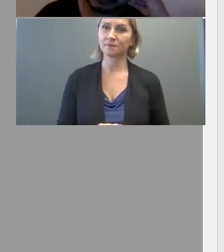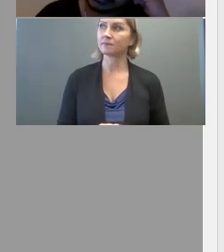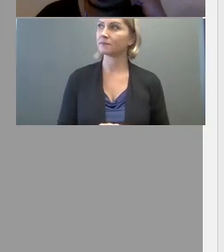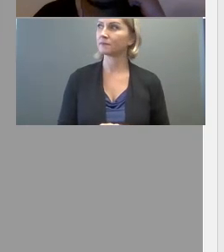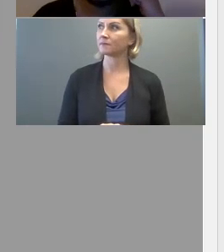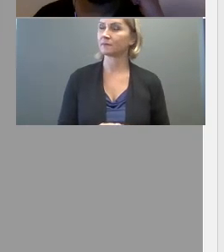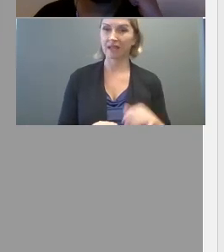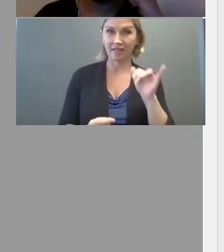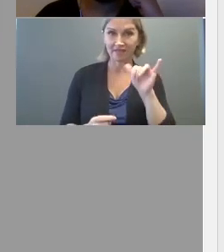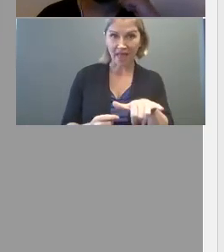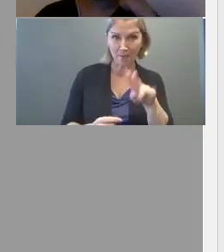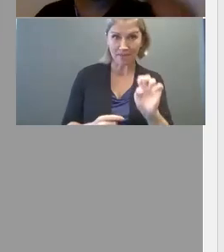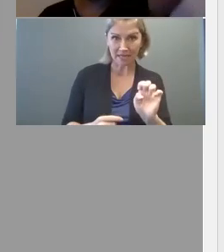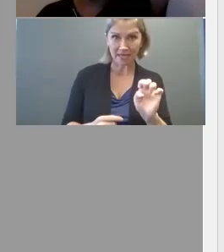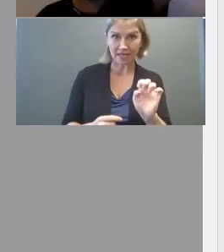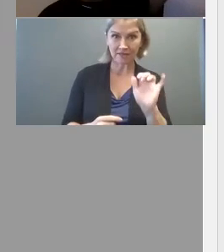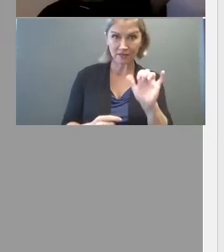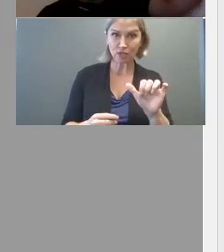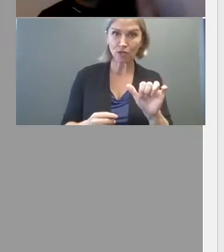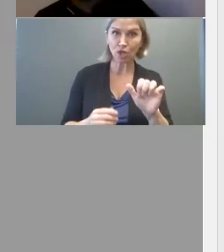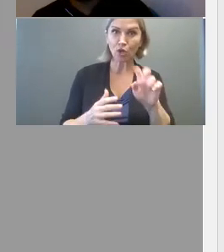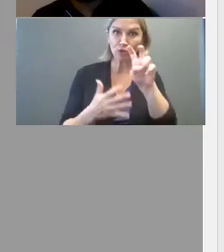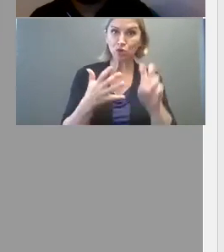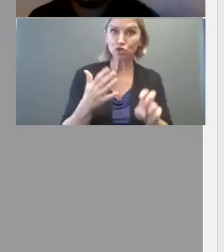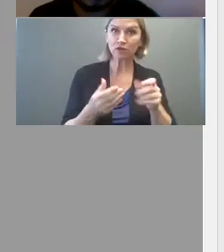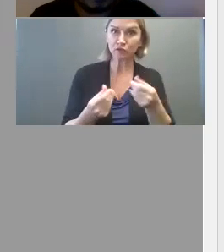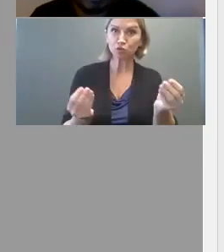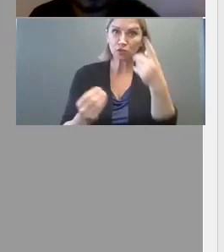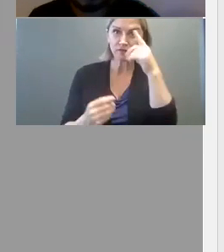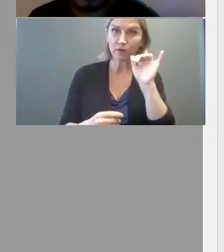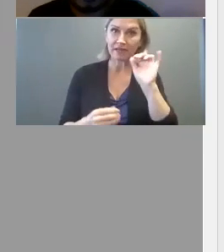Would this be a recursive solution to get me the maximum number of my array?